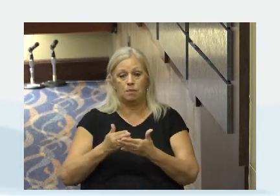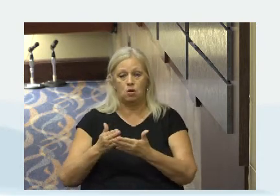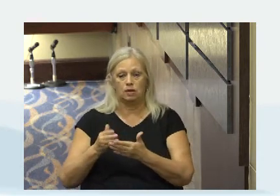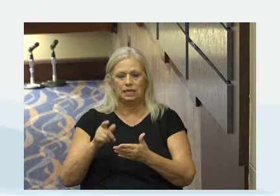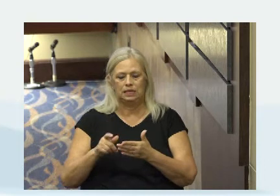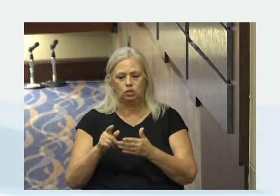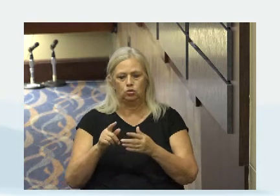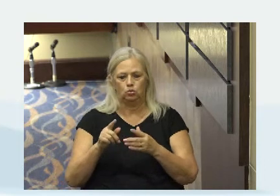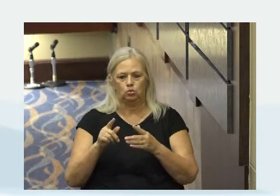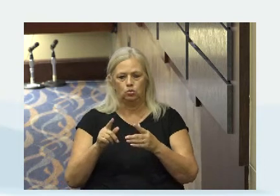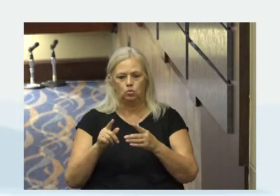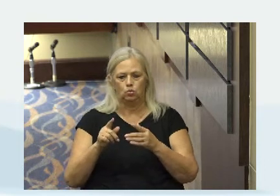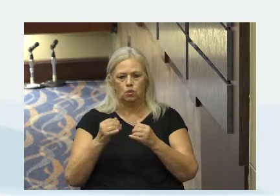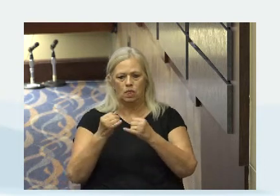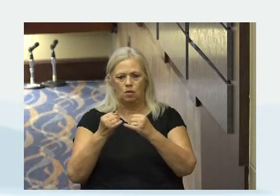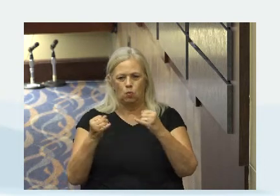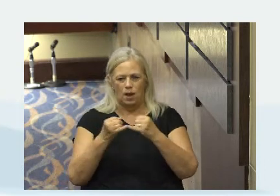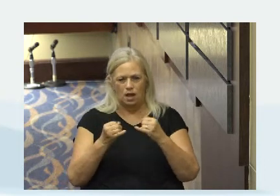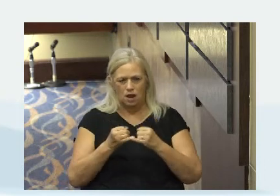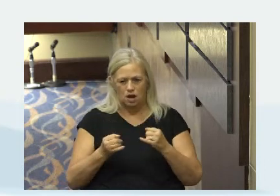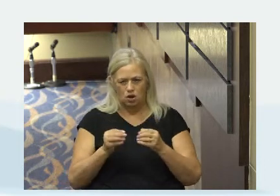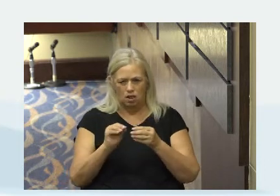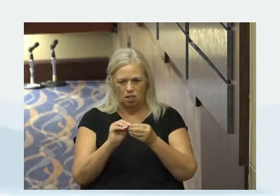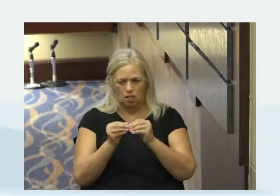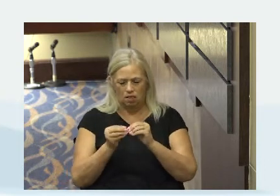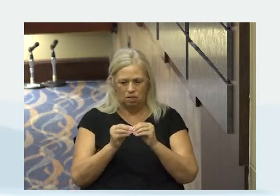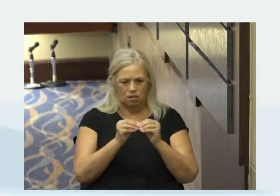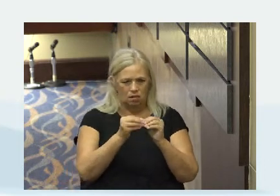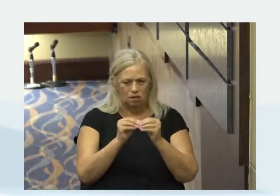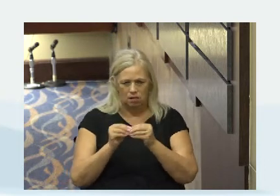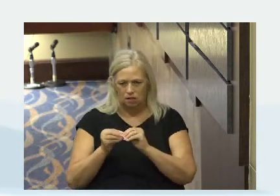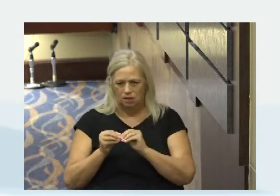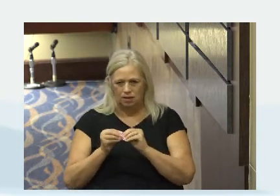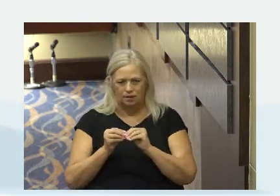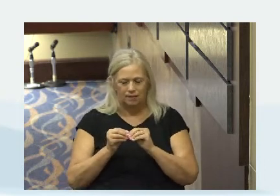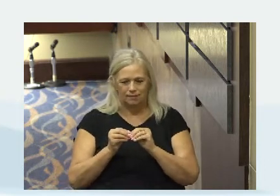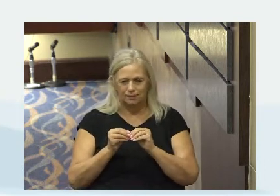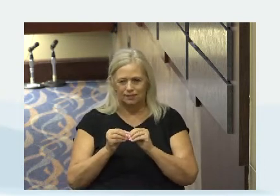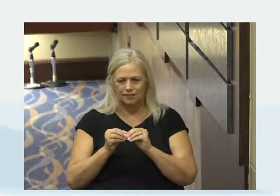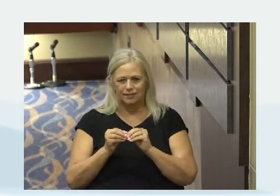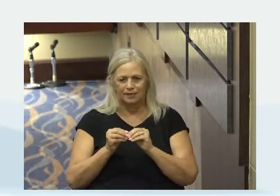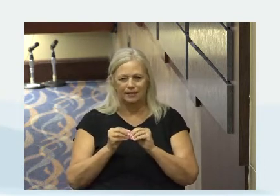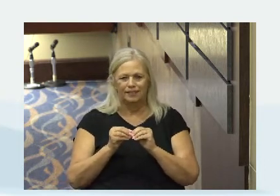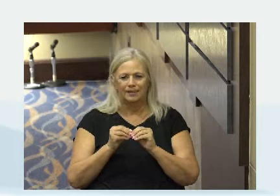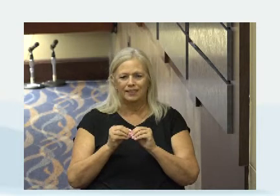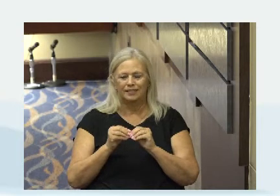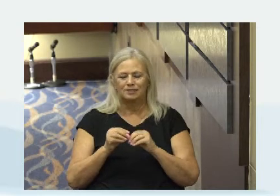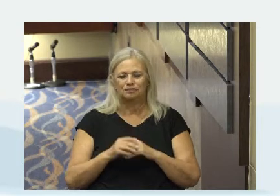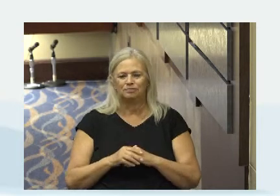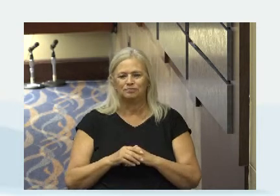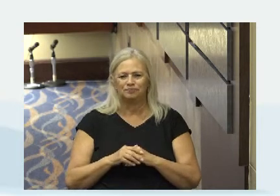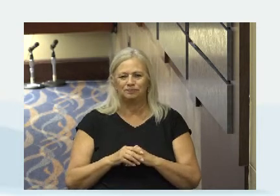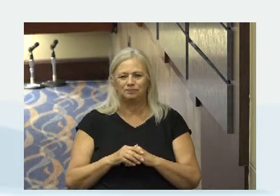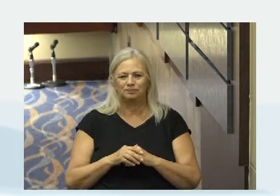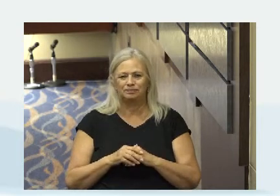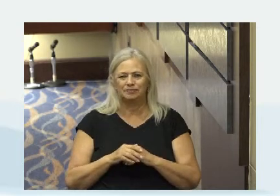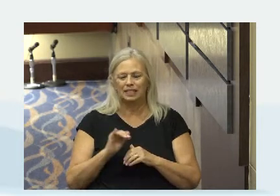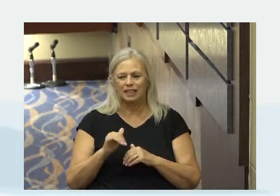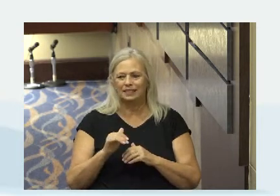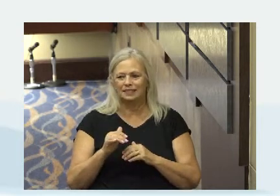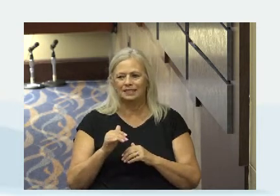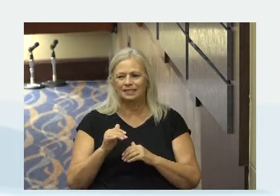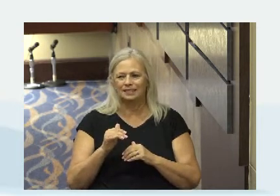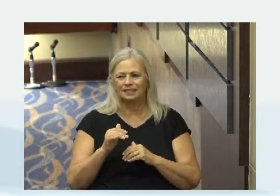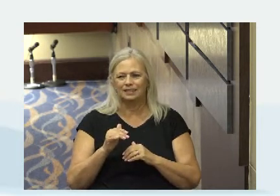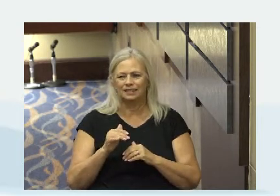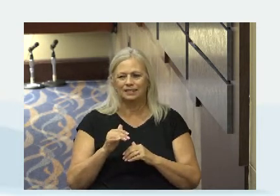of MacGyver together something that isn't necessarily made to be MacGyvered together. Is that a technical term? Yes,